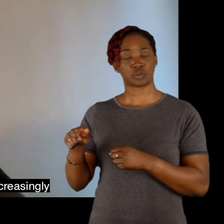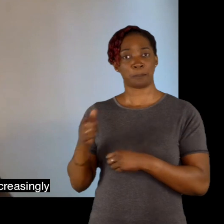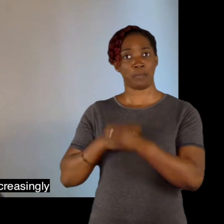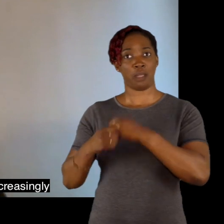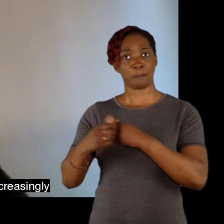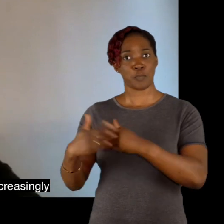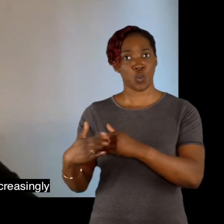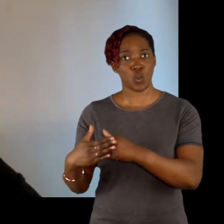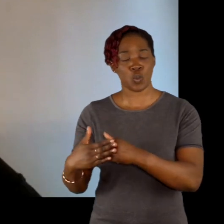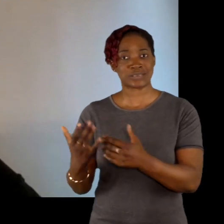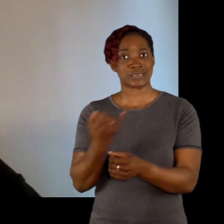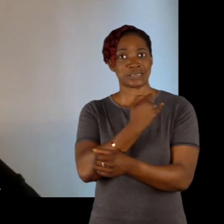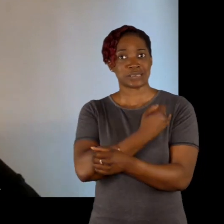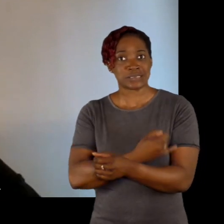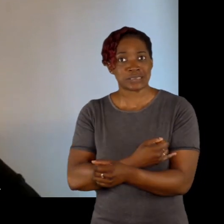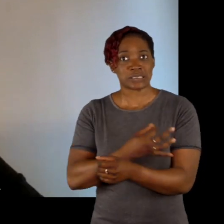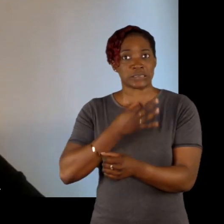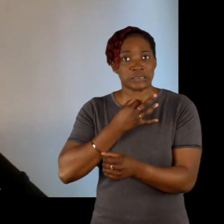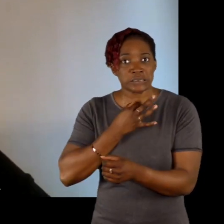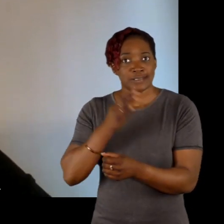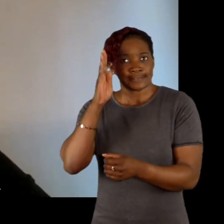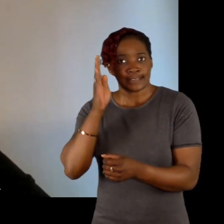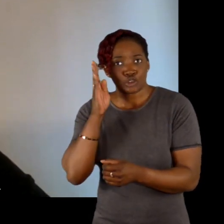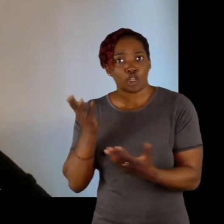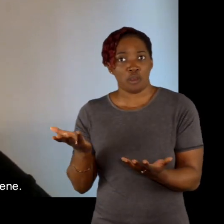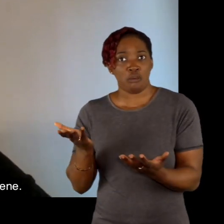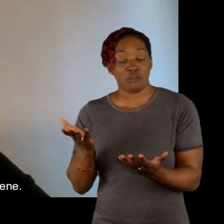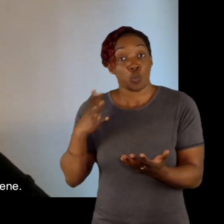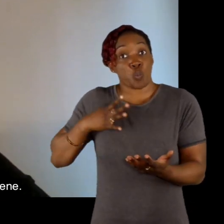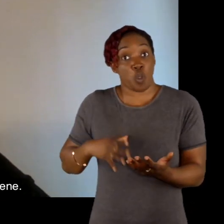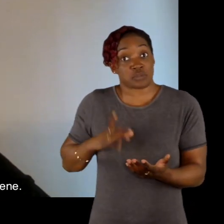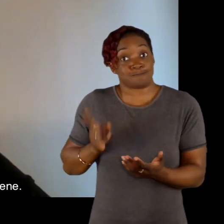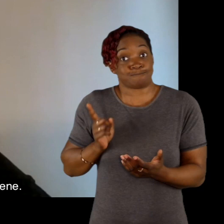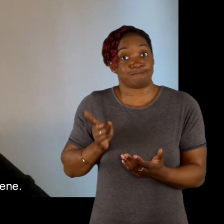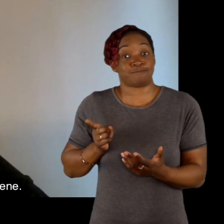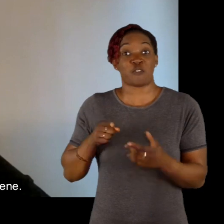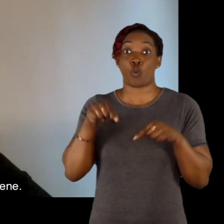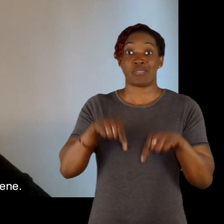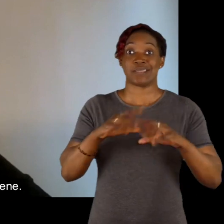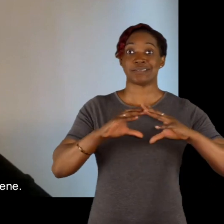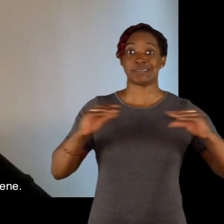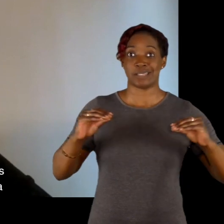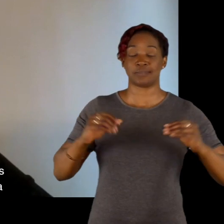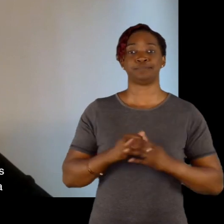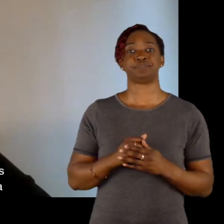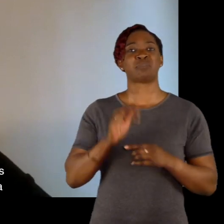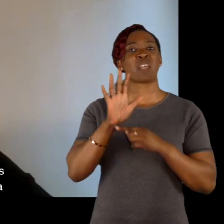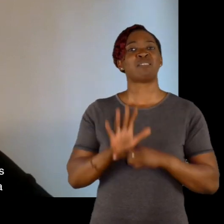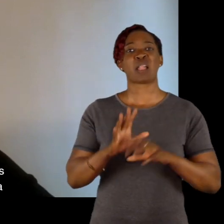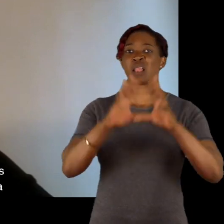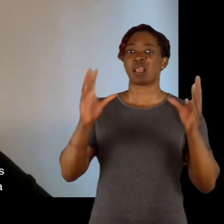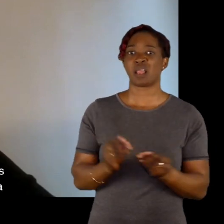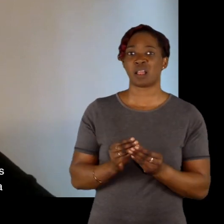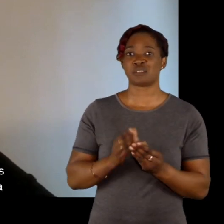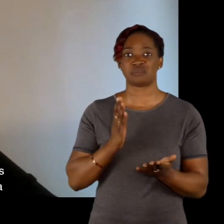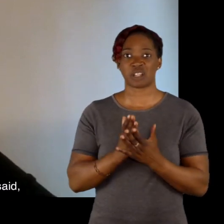become increasingly kind of in danger, vulnerable. That was the intention of the scene. And then the film overall was